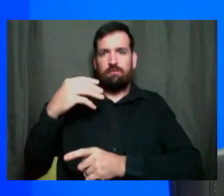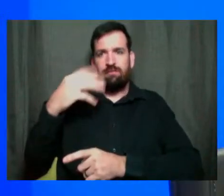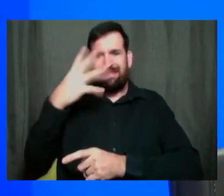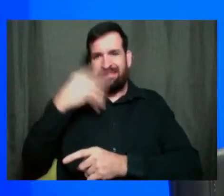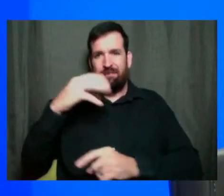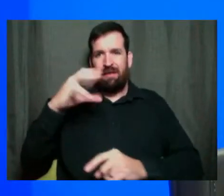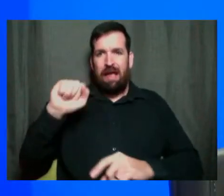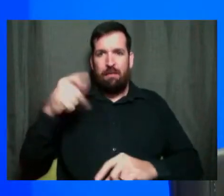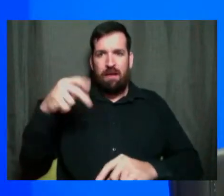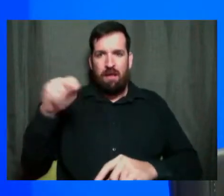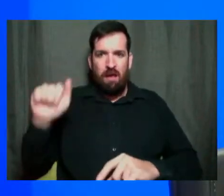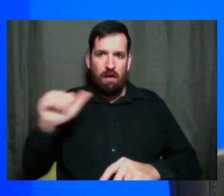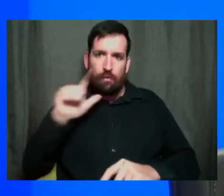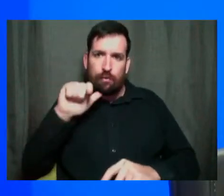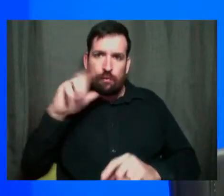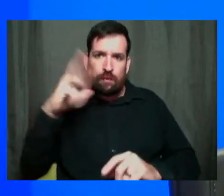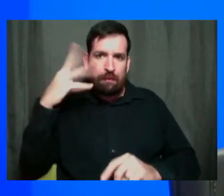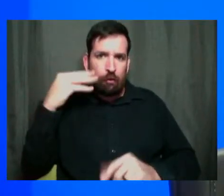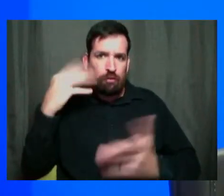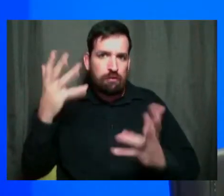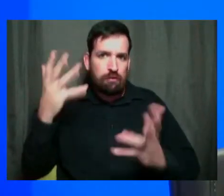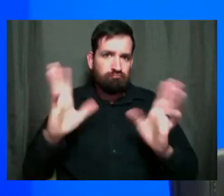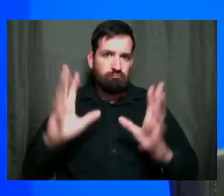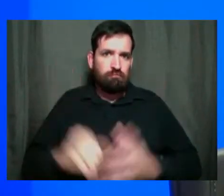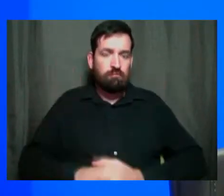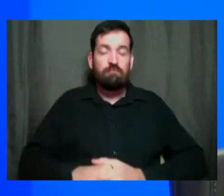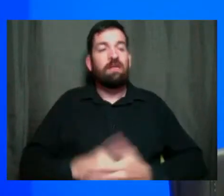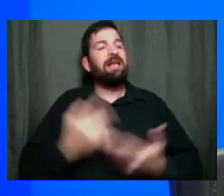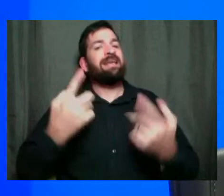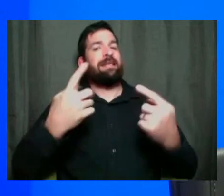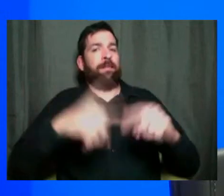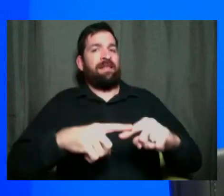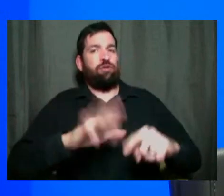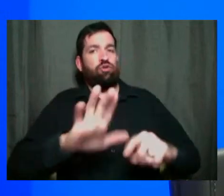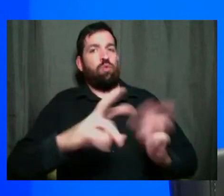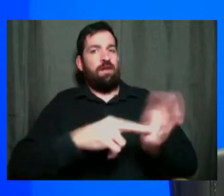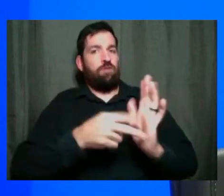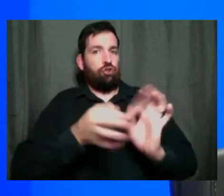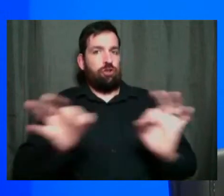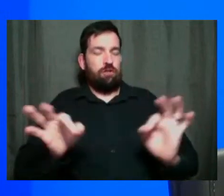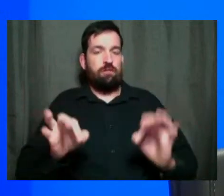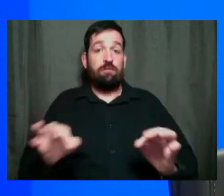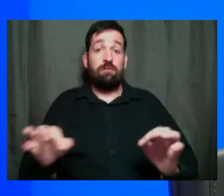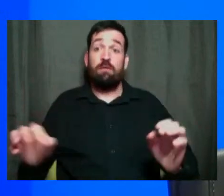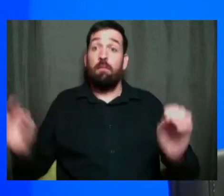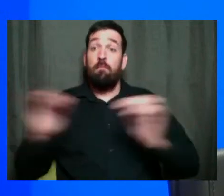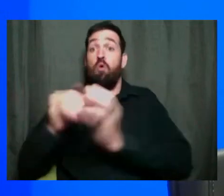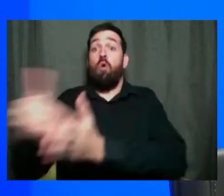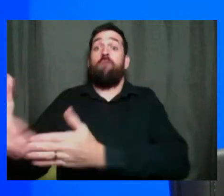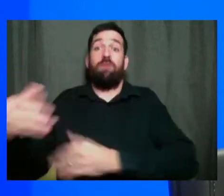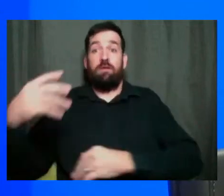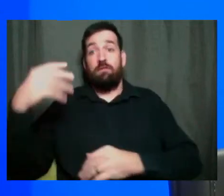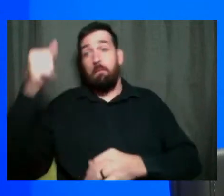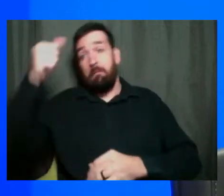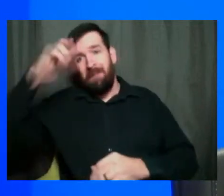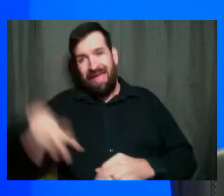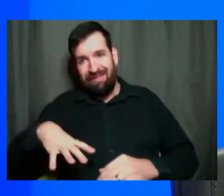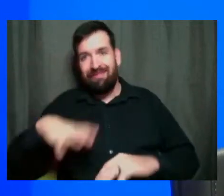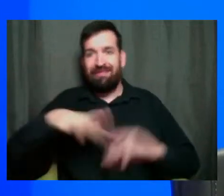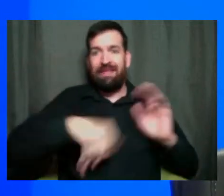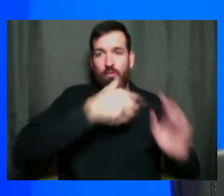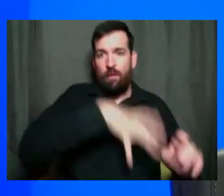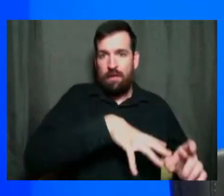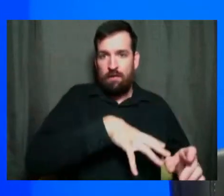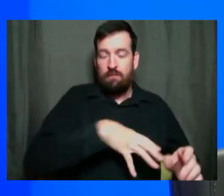it? Overall, it kind of depends on your definition. It's a higher rate in men versus women. And then I already mentioned that